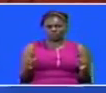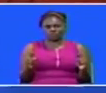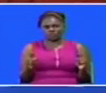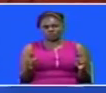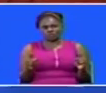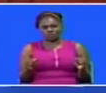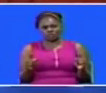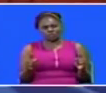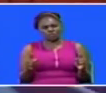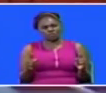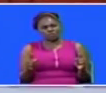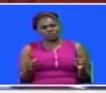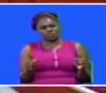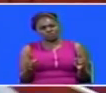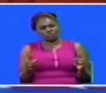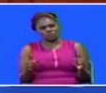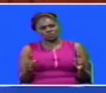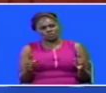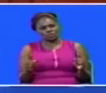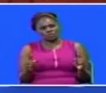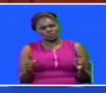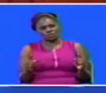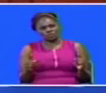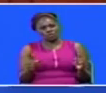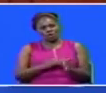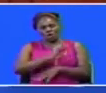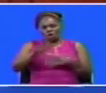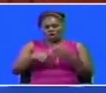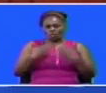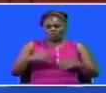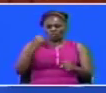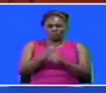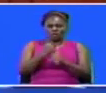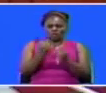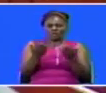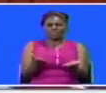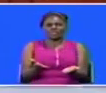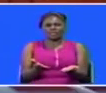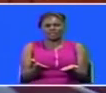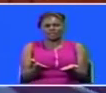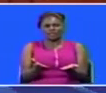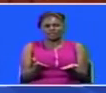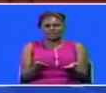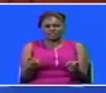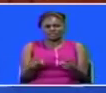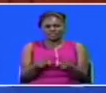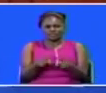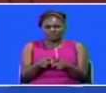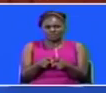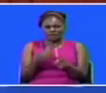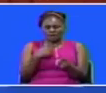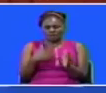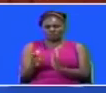that office, I will bring in all the people who work there, and I will promise that we shall come up with a